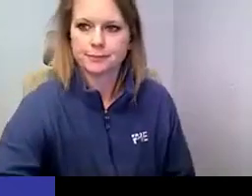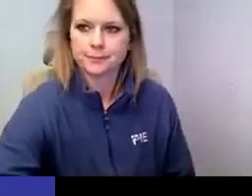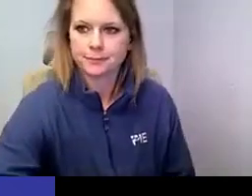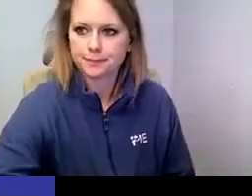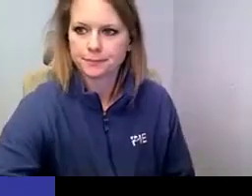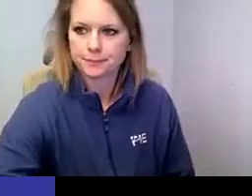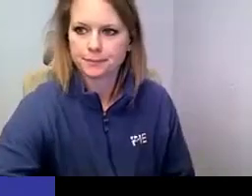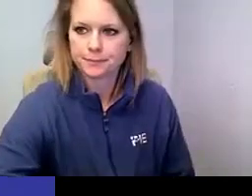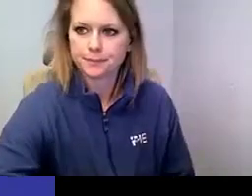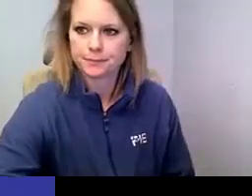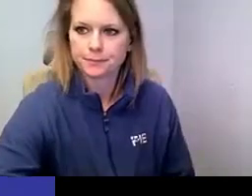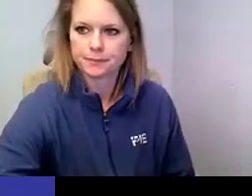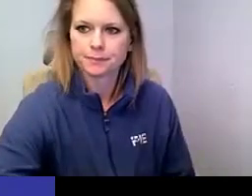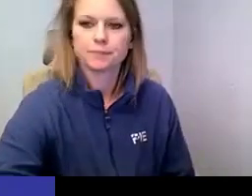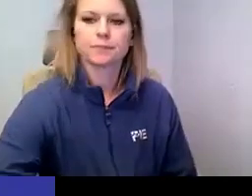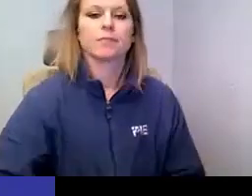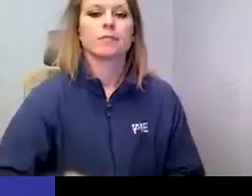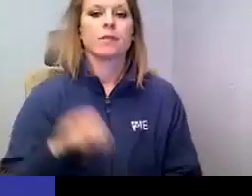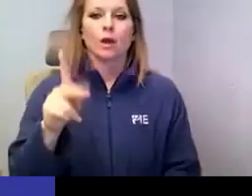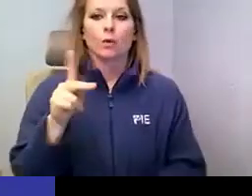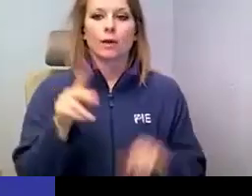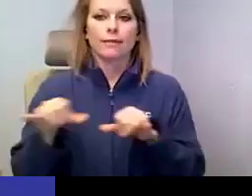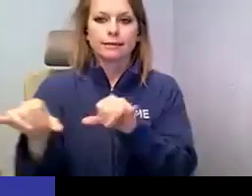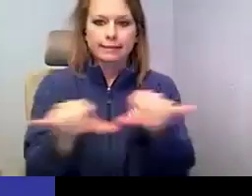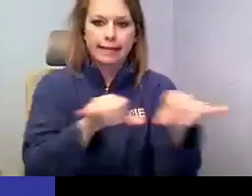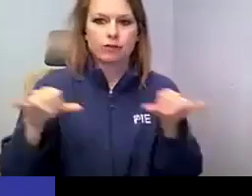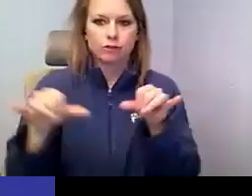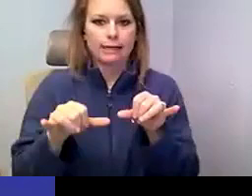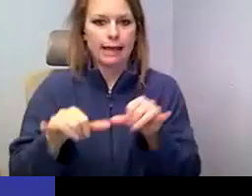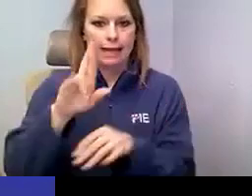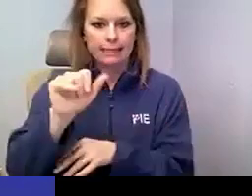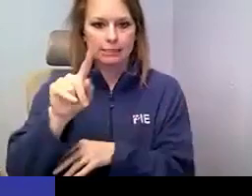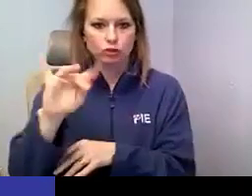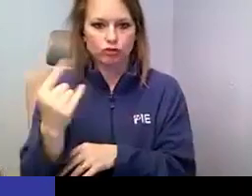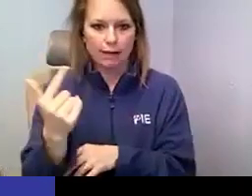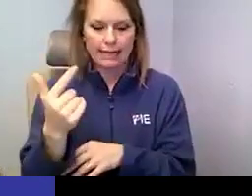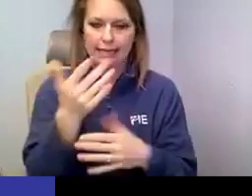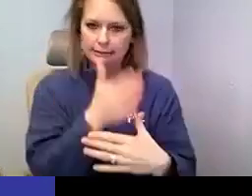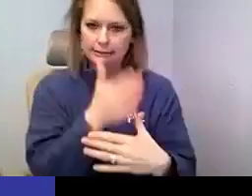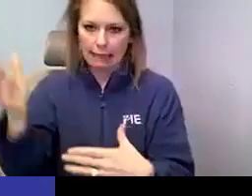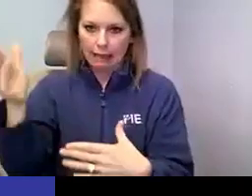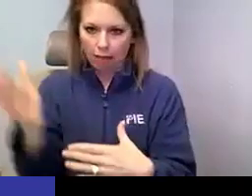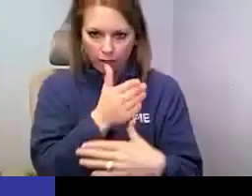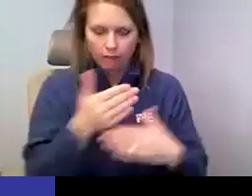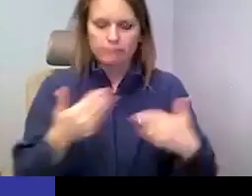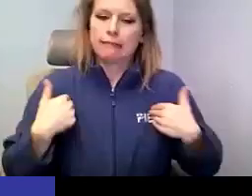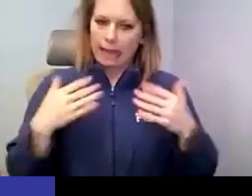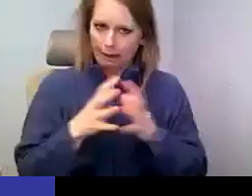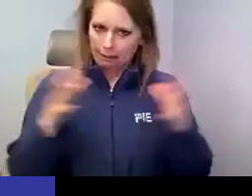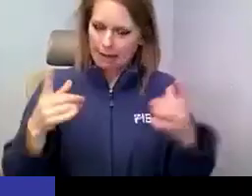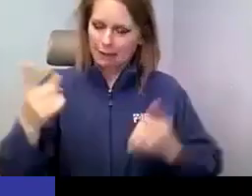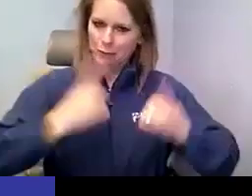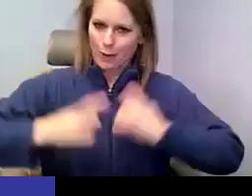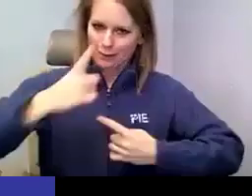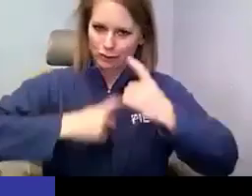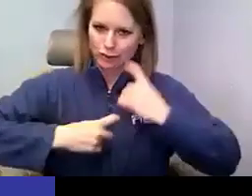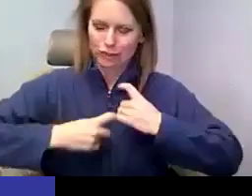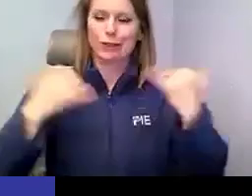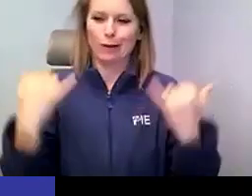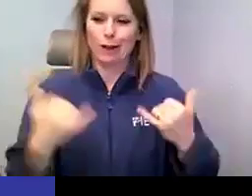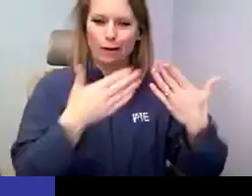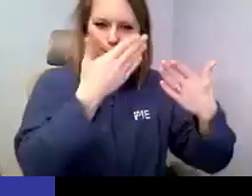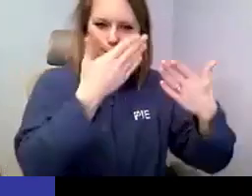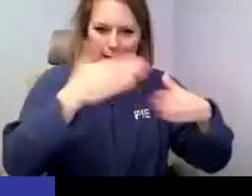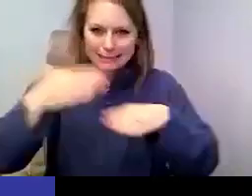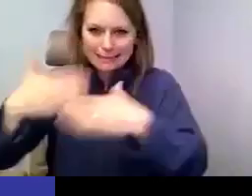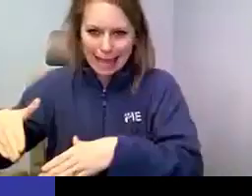All right, the standardized rating scales received a lot of questions, so we're going to break it down into smaller parts.